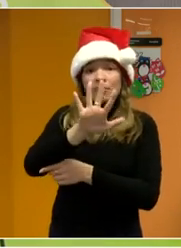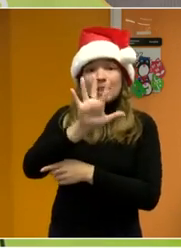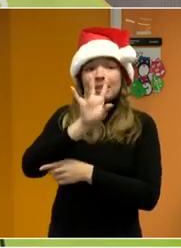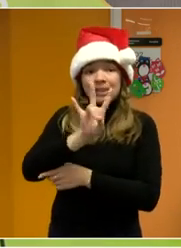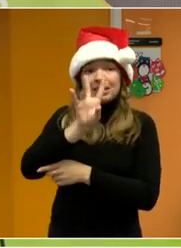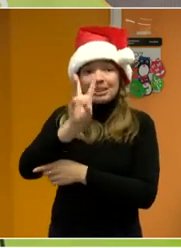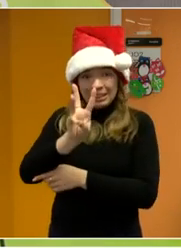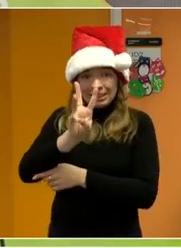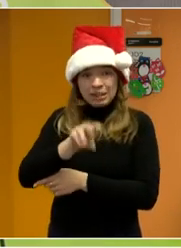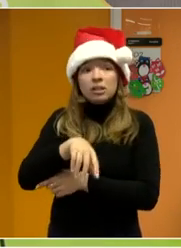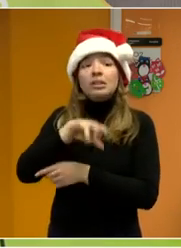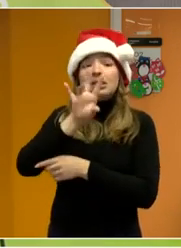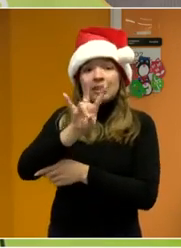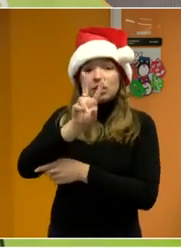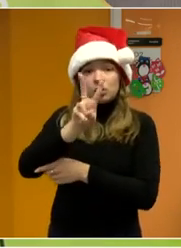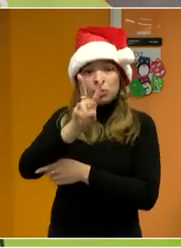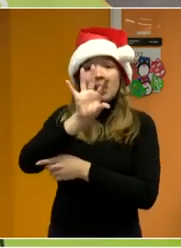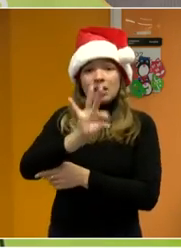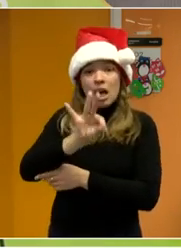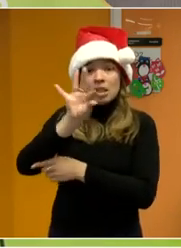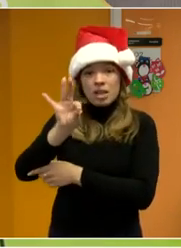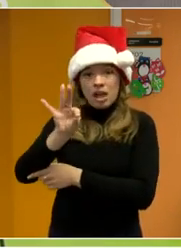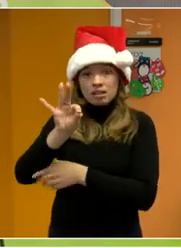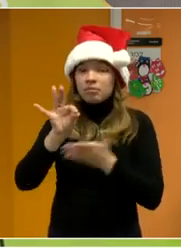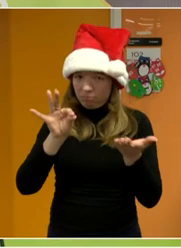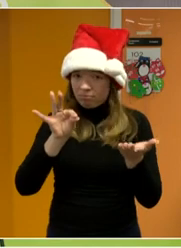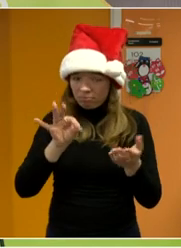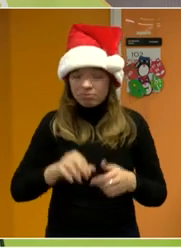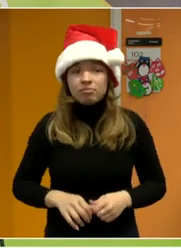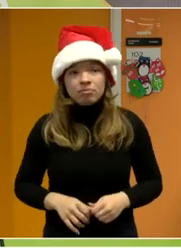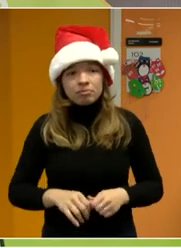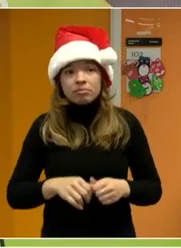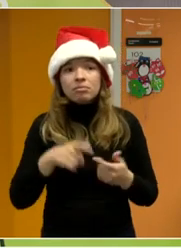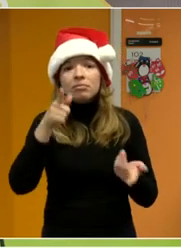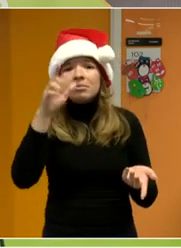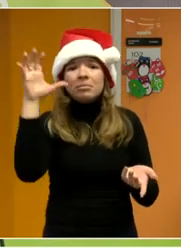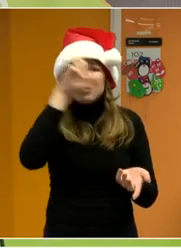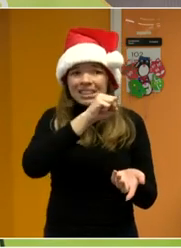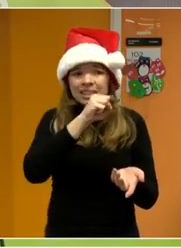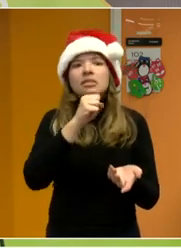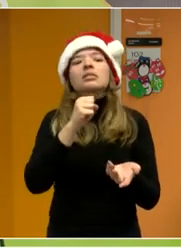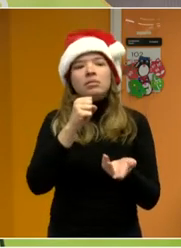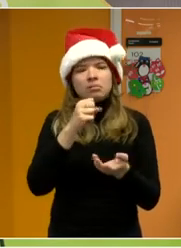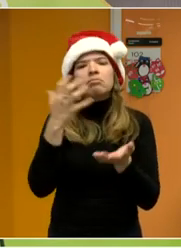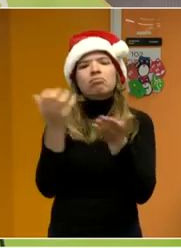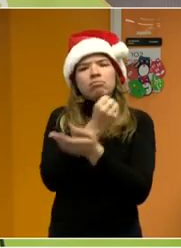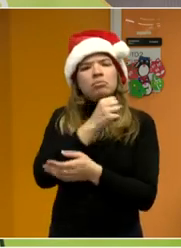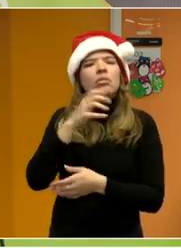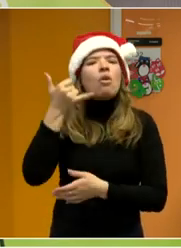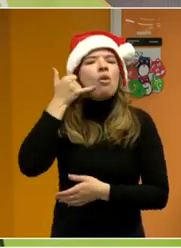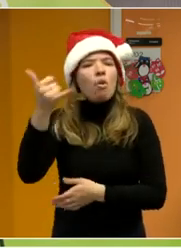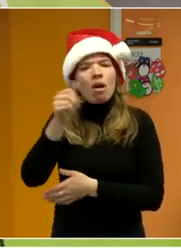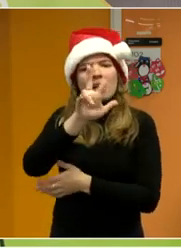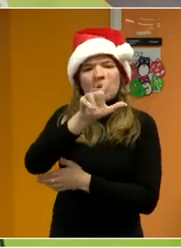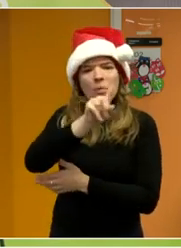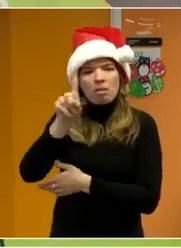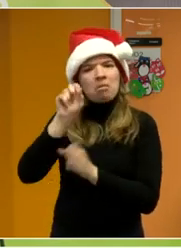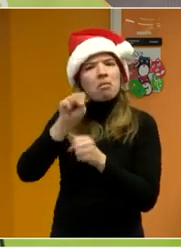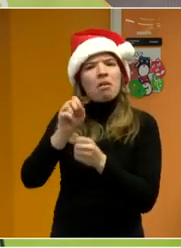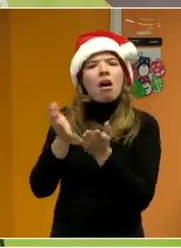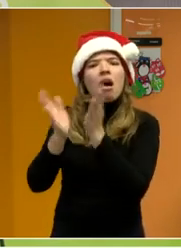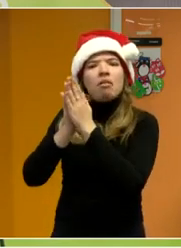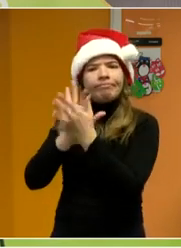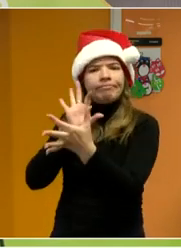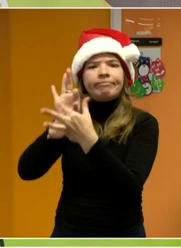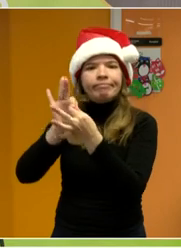202-576-7299. And if you missed that, you can call 311 and ask to be connected to the DYRS Achievement Centers.